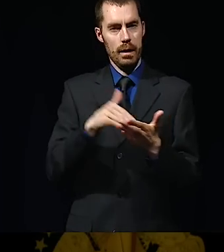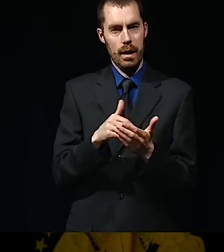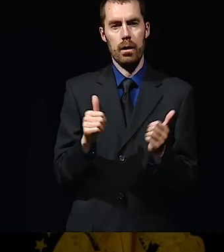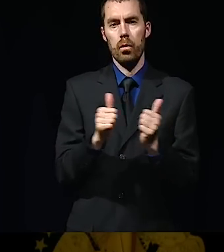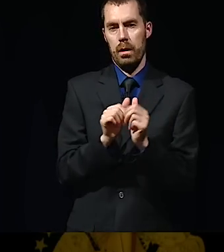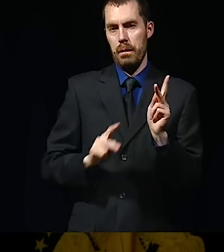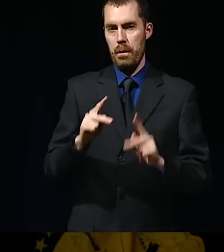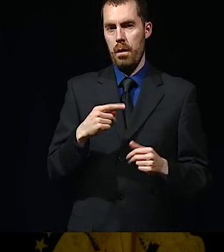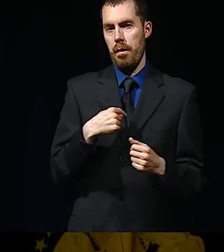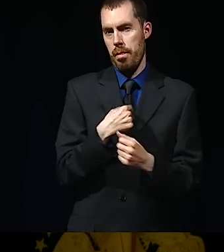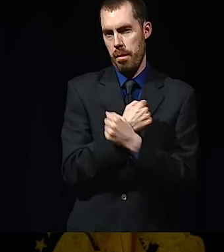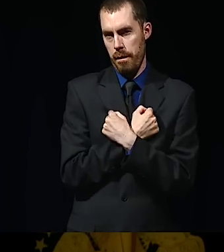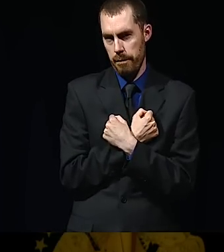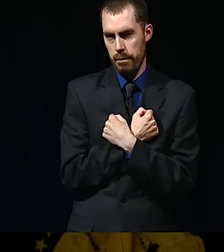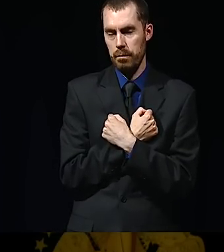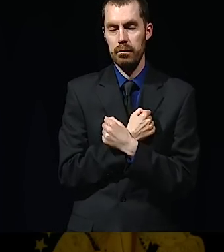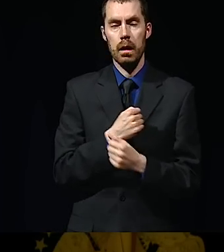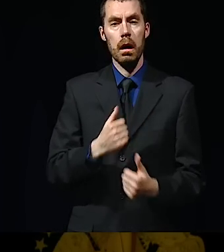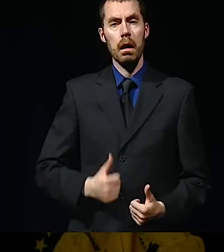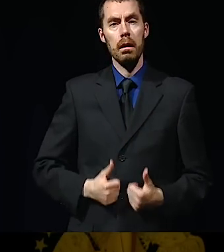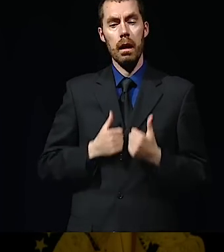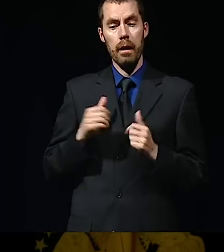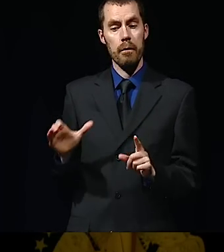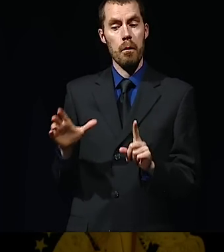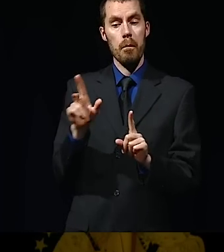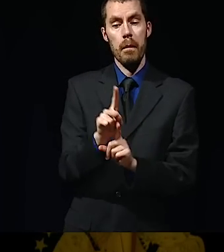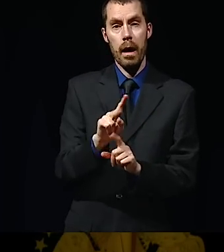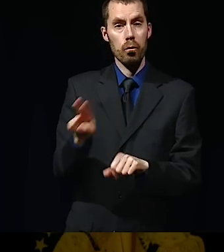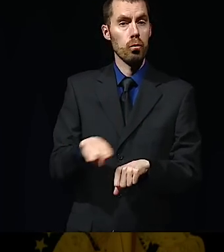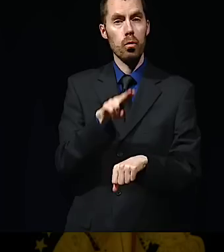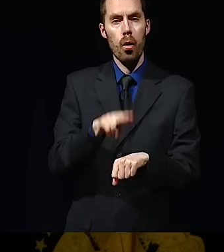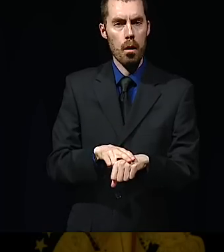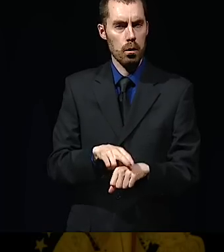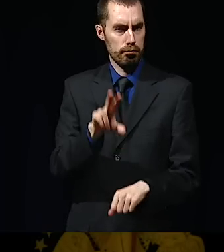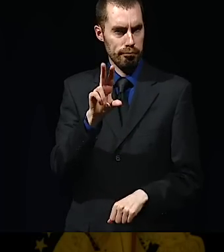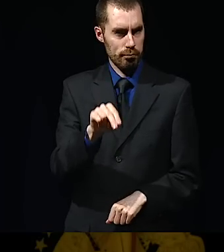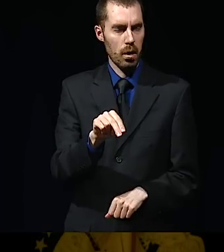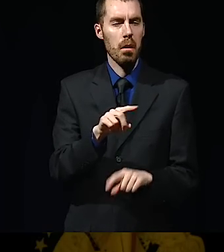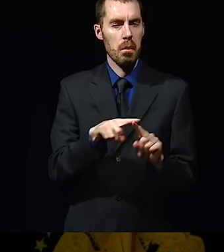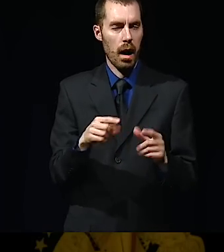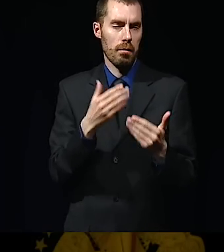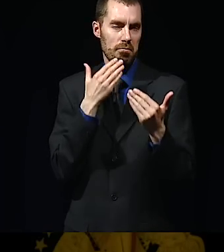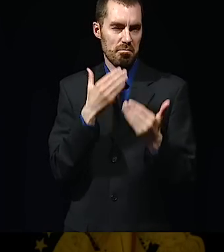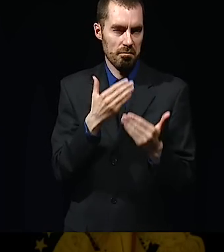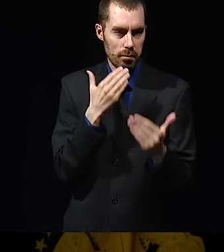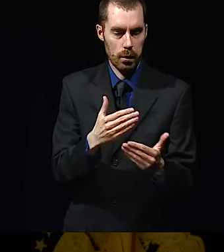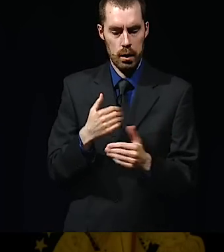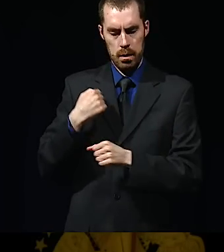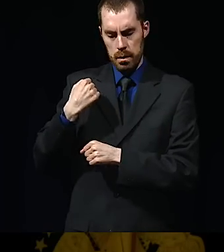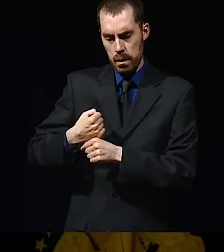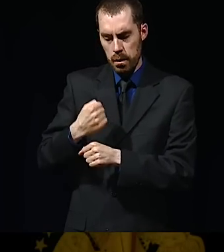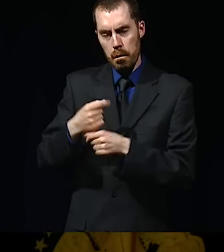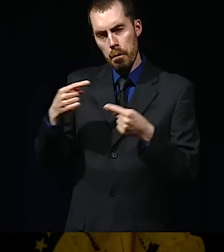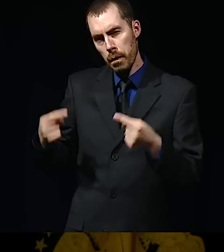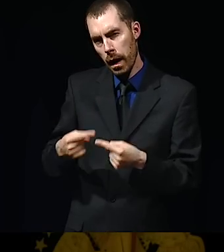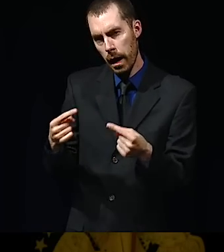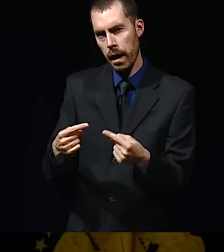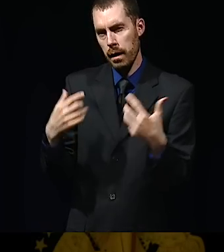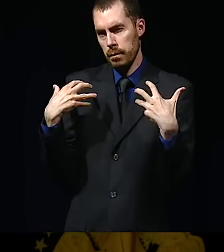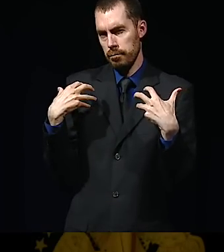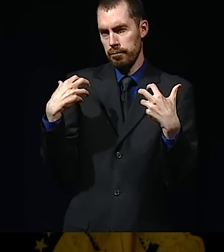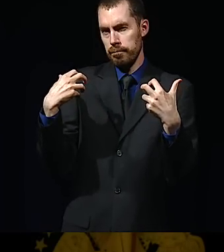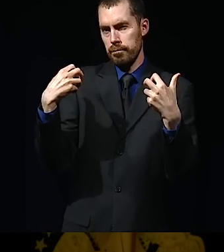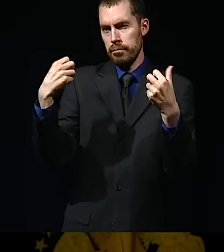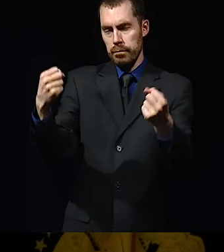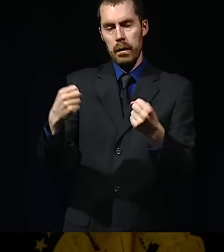love. Life did not return to normal, and I am thankful for that. Going through years of pain and eventual recovery led